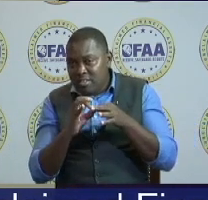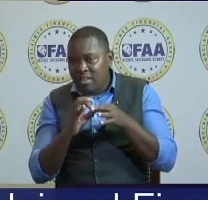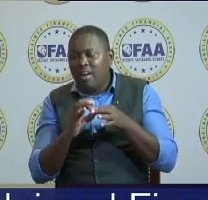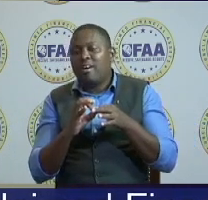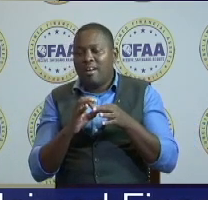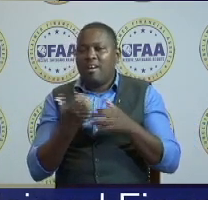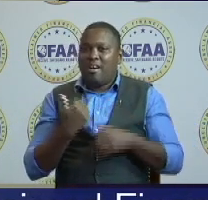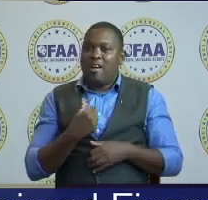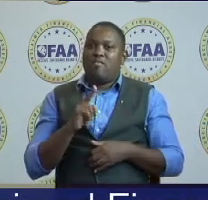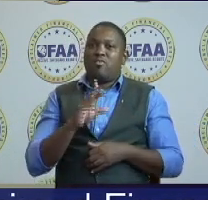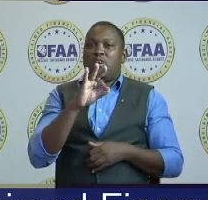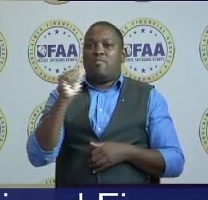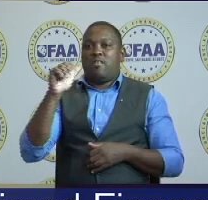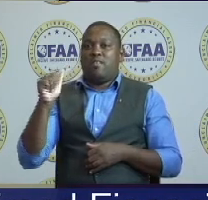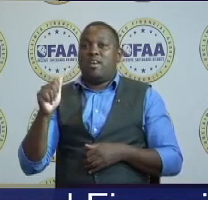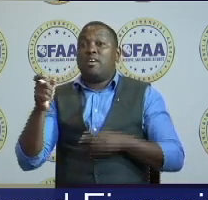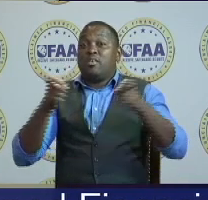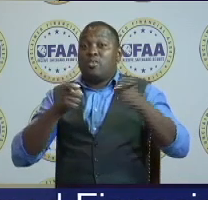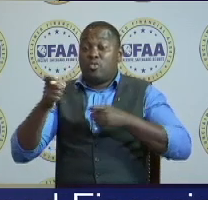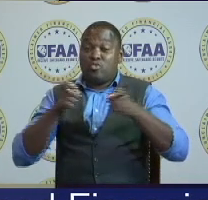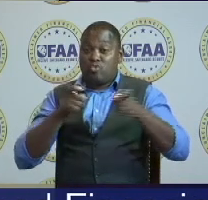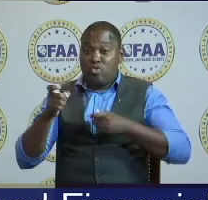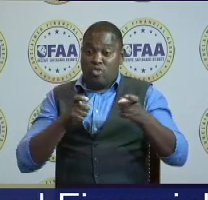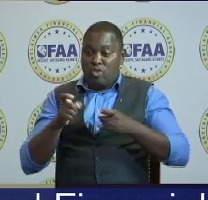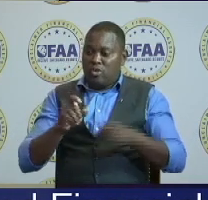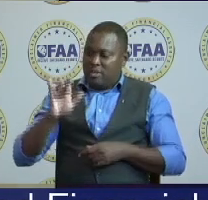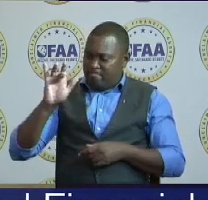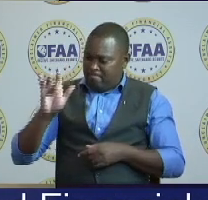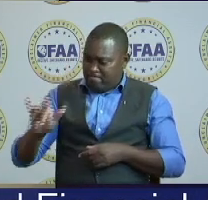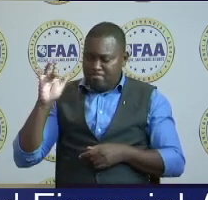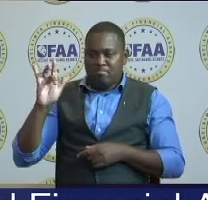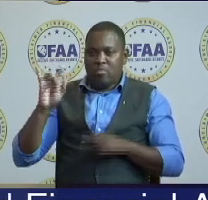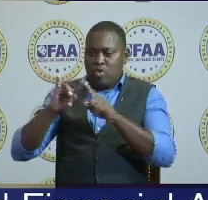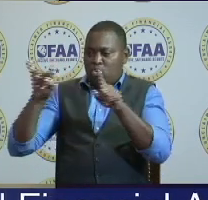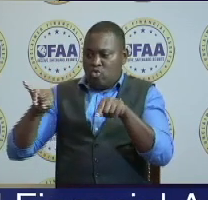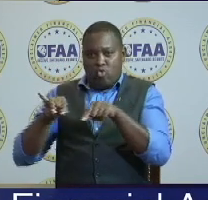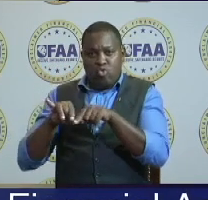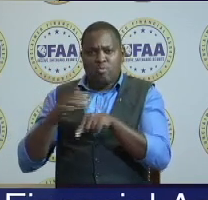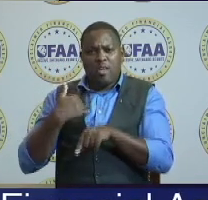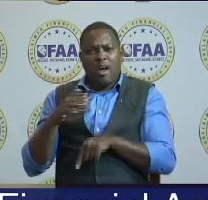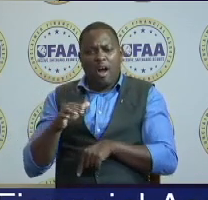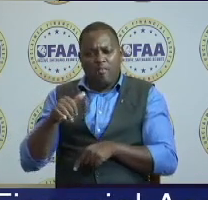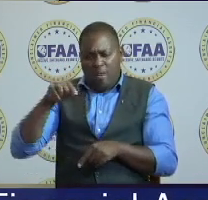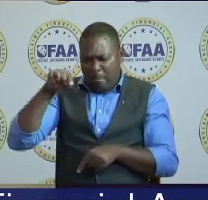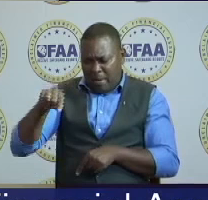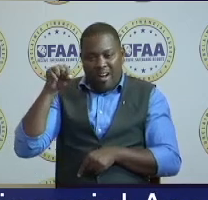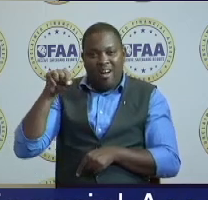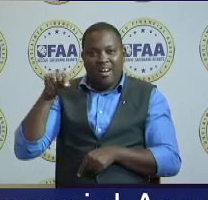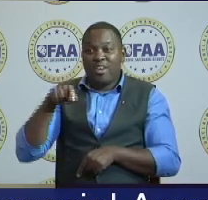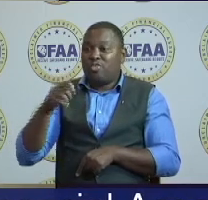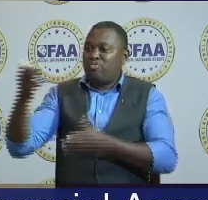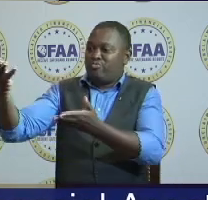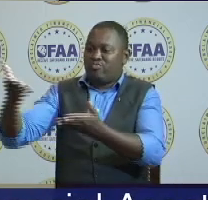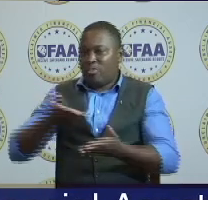by UFAA staff. All you need to do is click on the designated VIP lounge button and wait to be